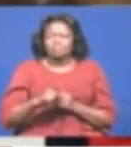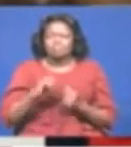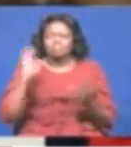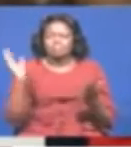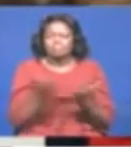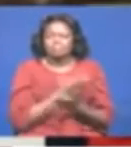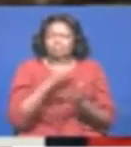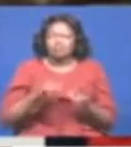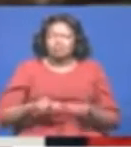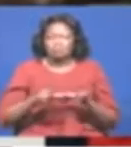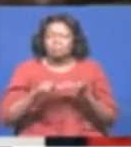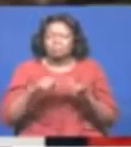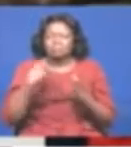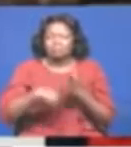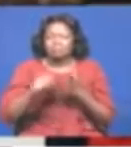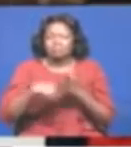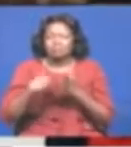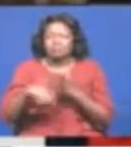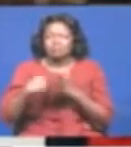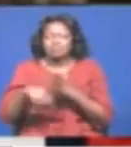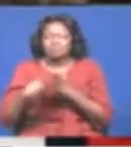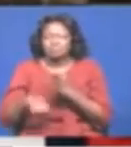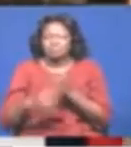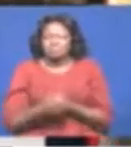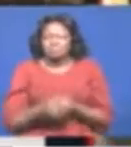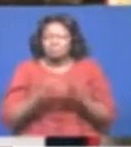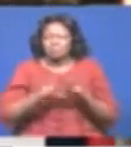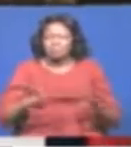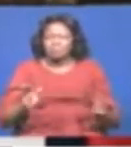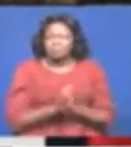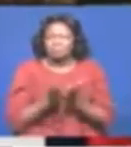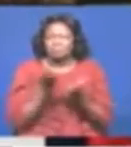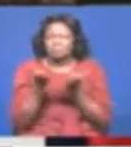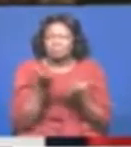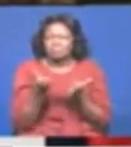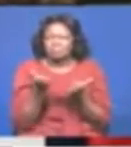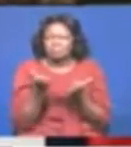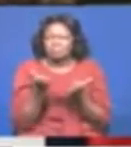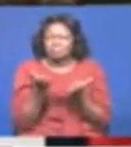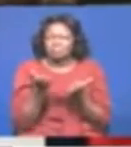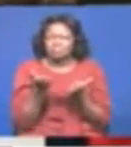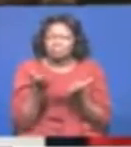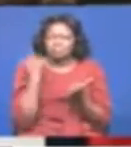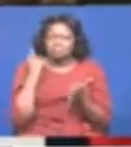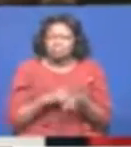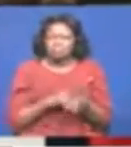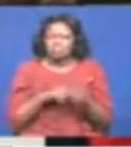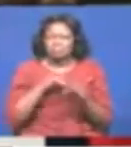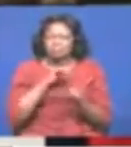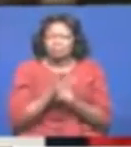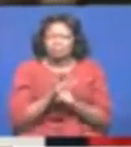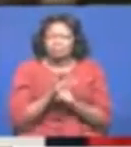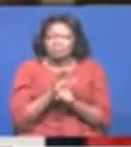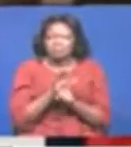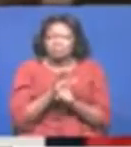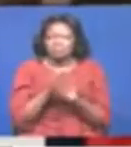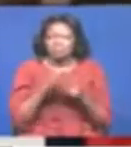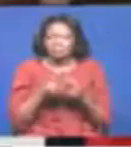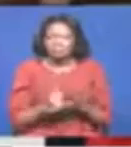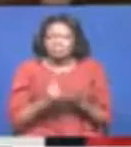license penalties levied on markets and businesses during the COVID-19 period to enable